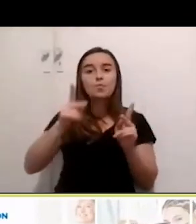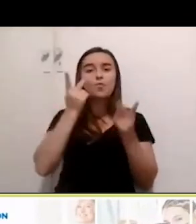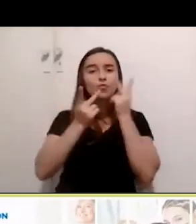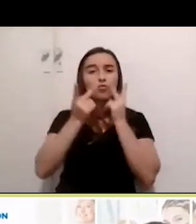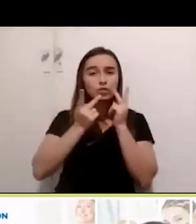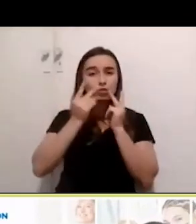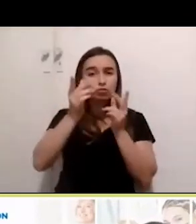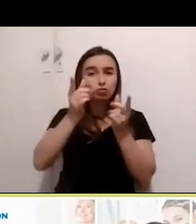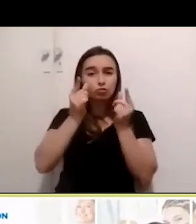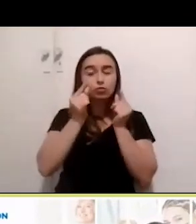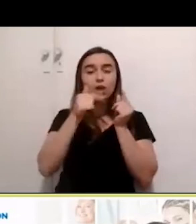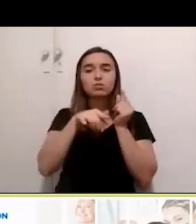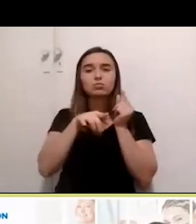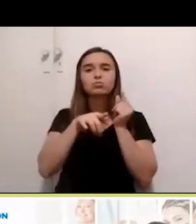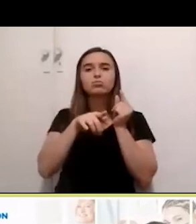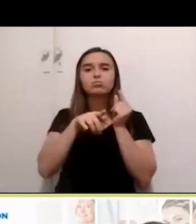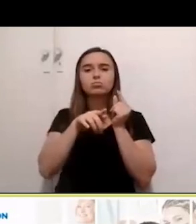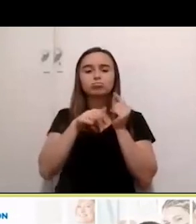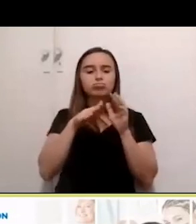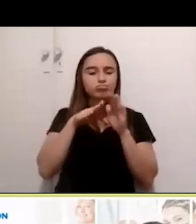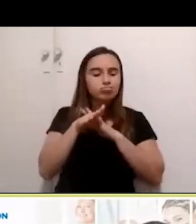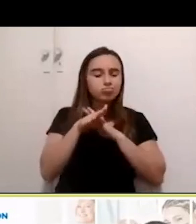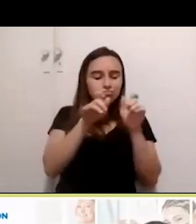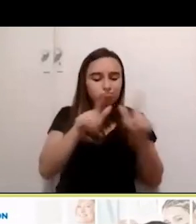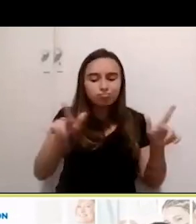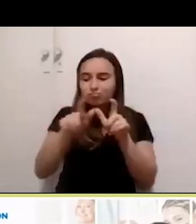to graphics and reports offered by the app.